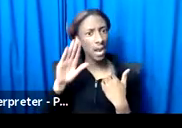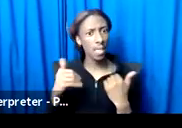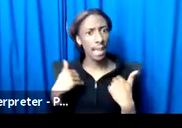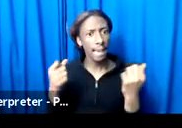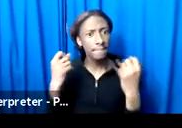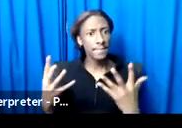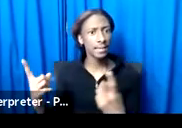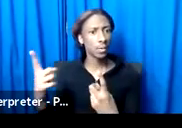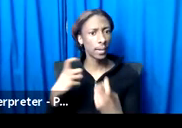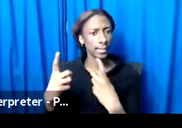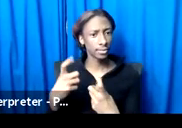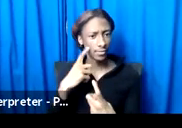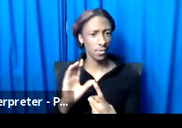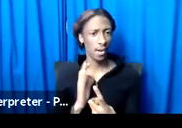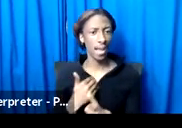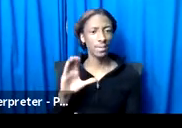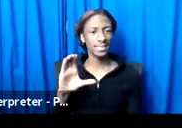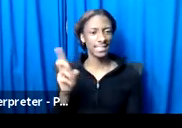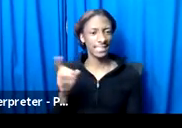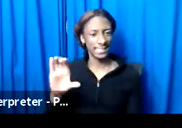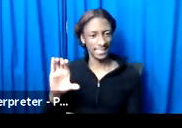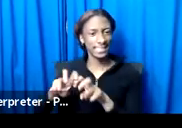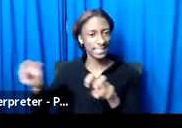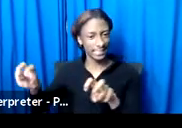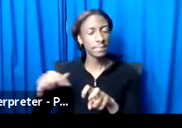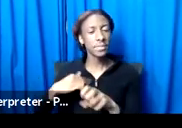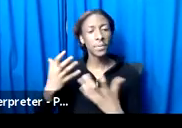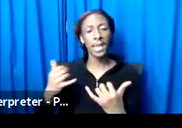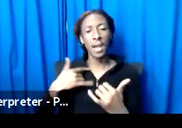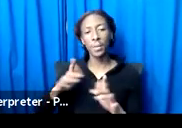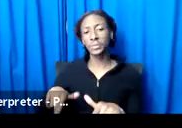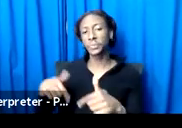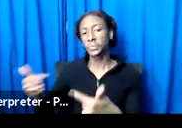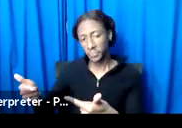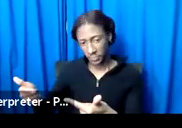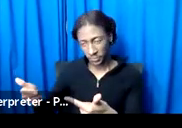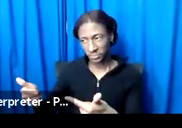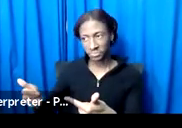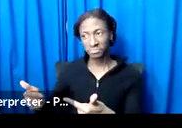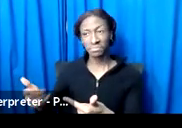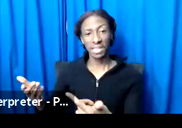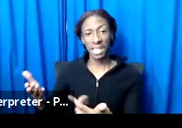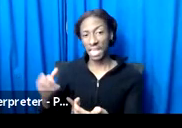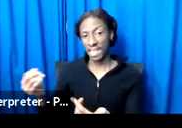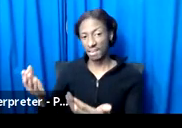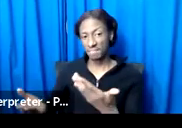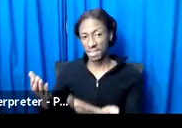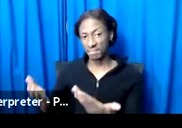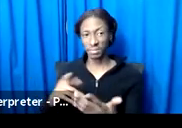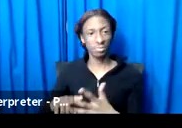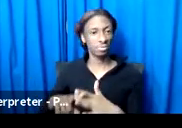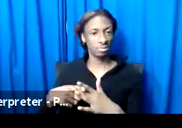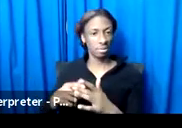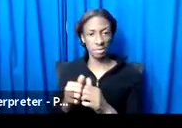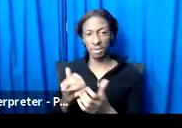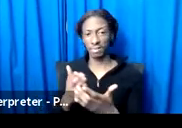questions for our CDC counterparts, so I wanted to turn it over to them. And maybe we can start with some